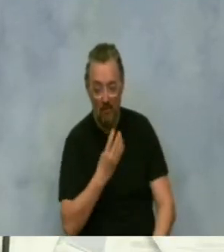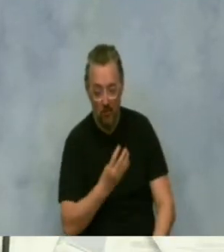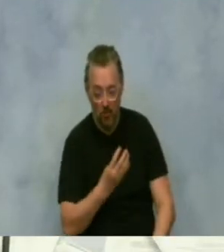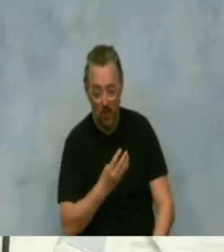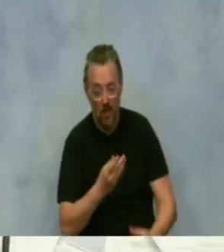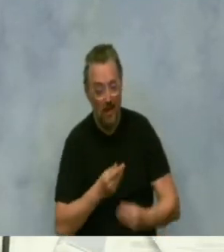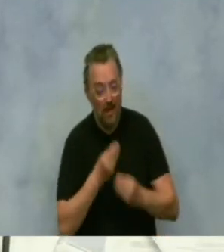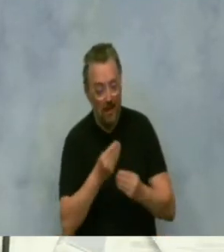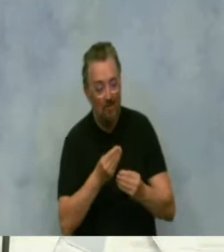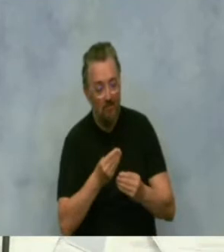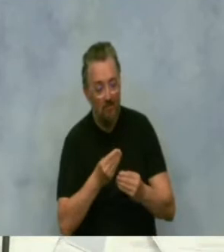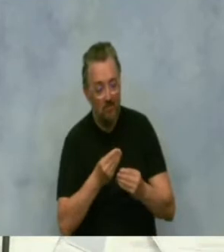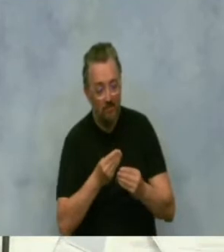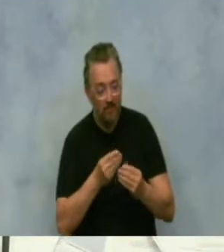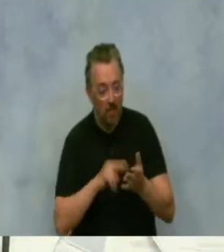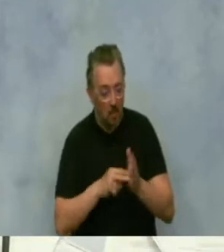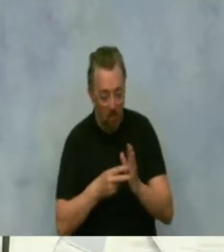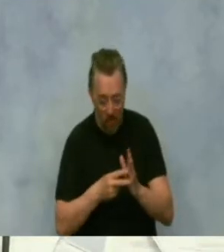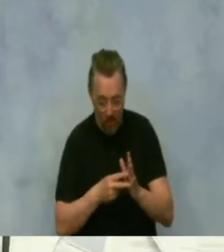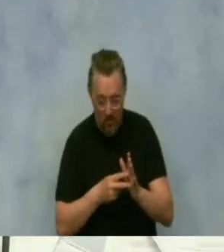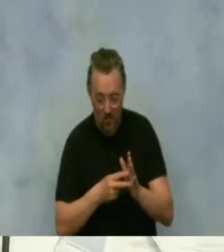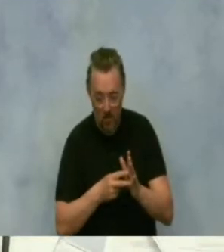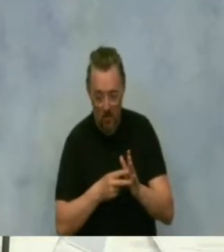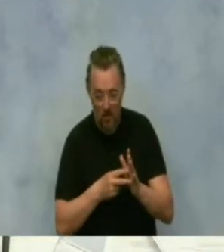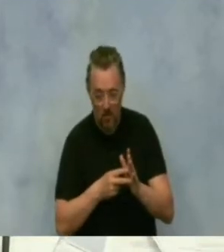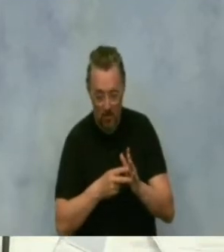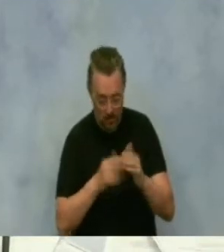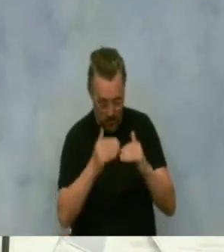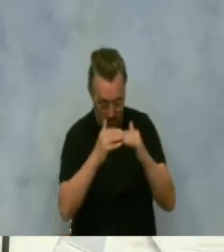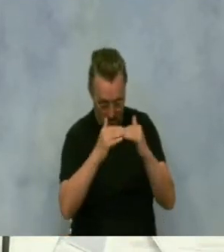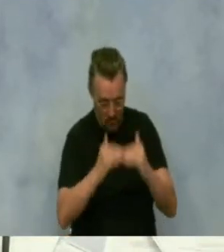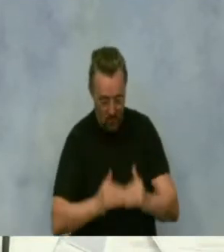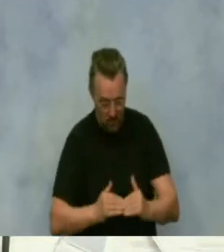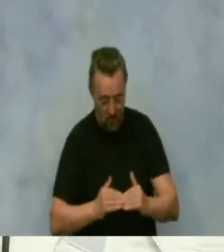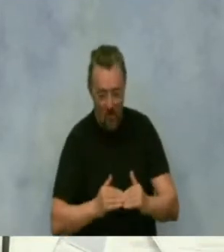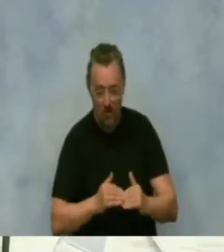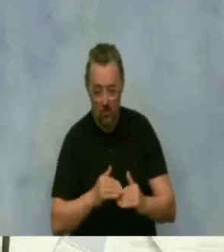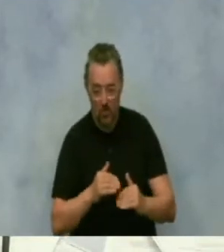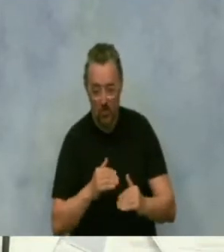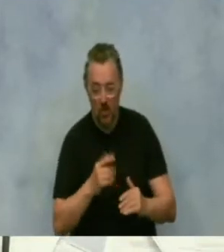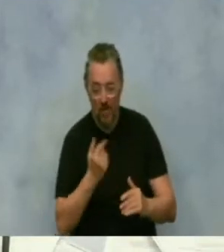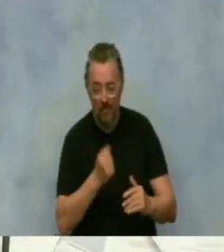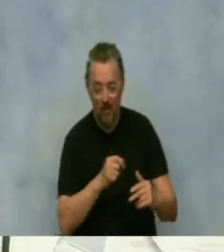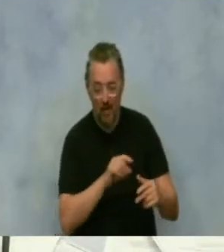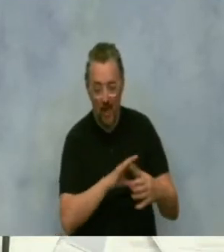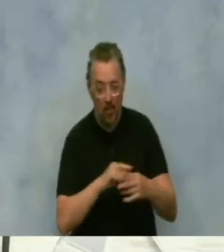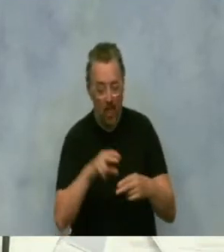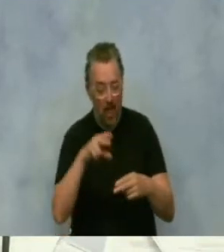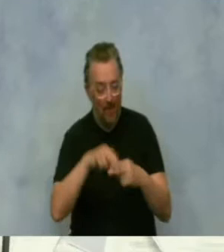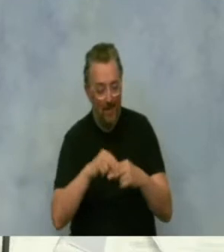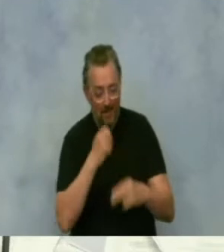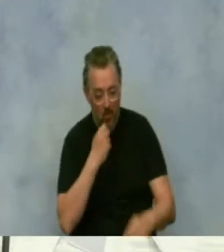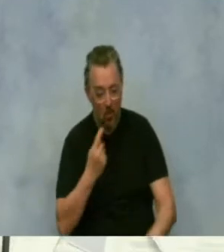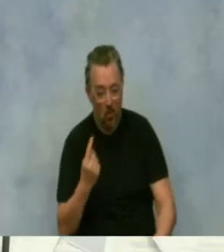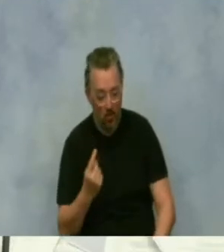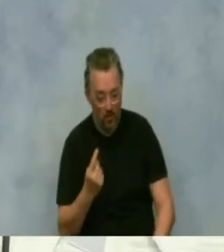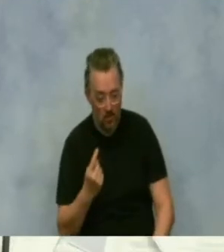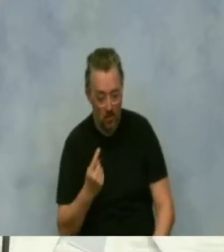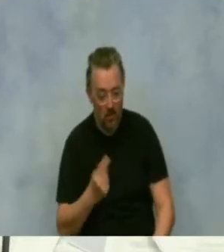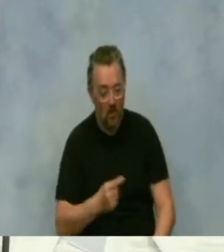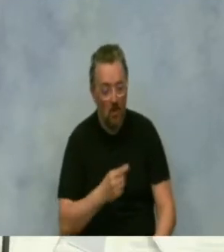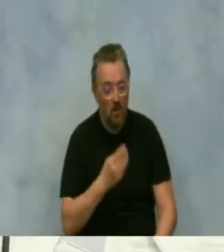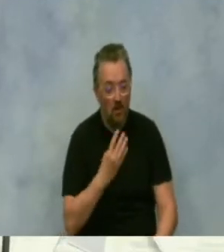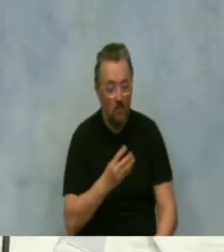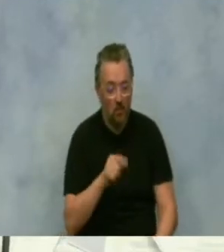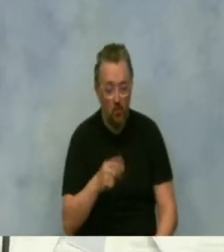outline of the plan, noting which is attached to Appendix 1 of the report. 4.2